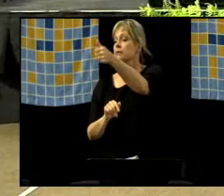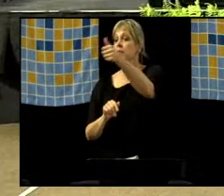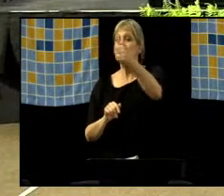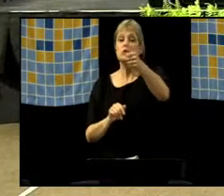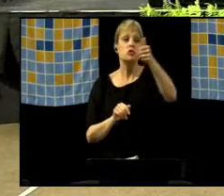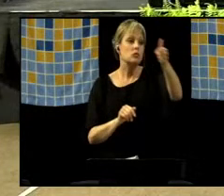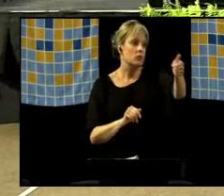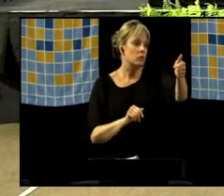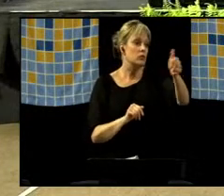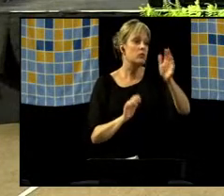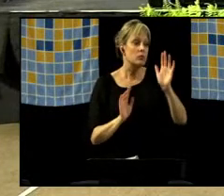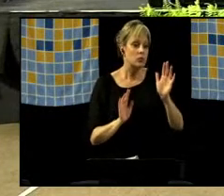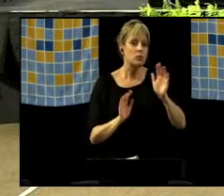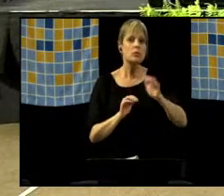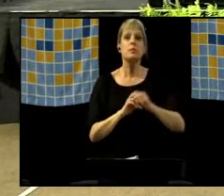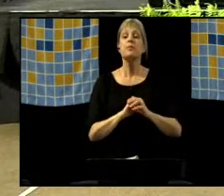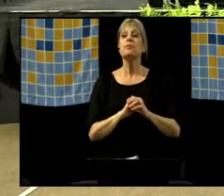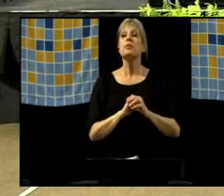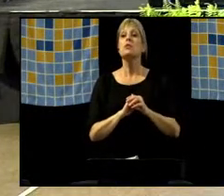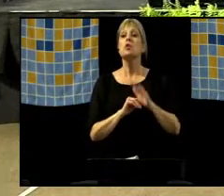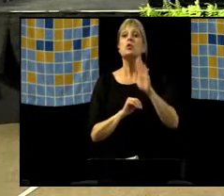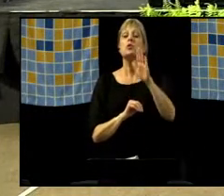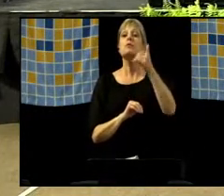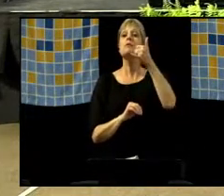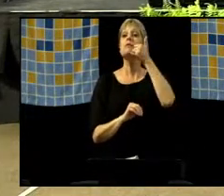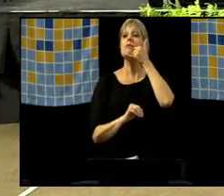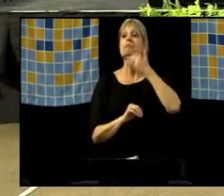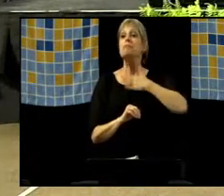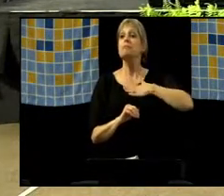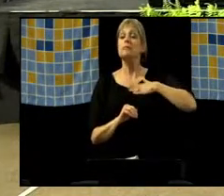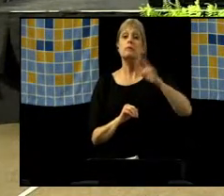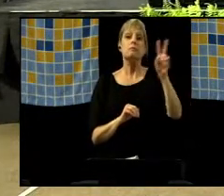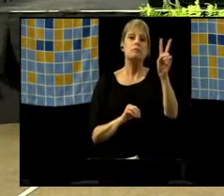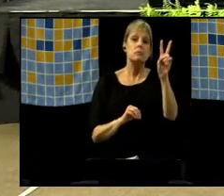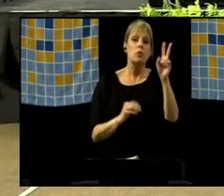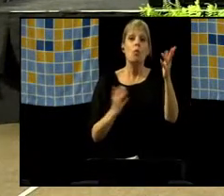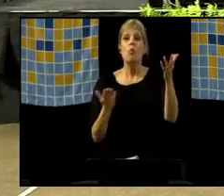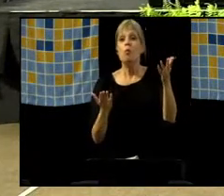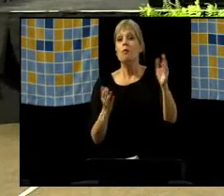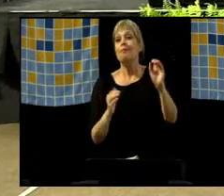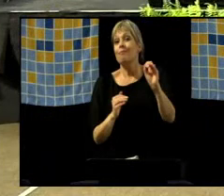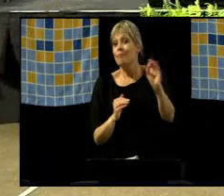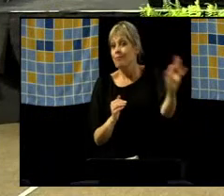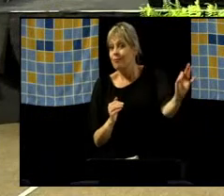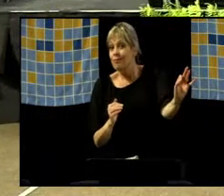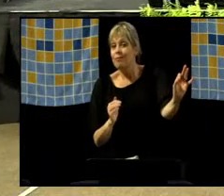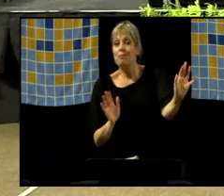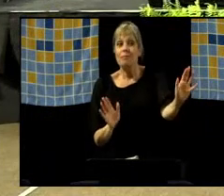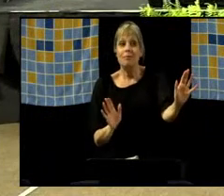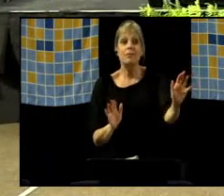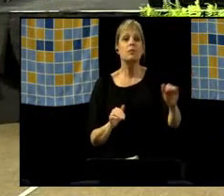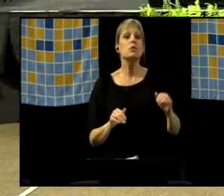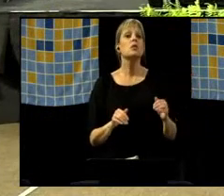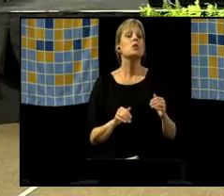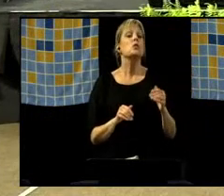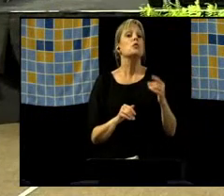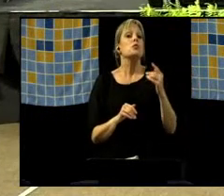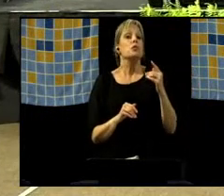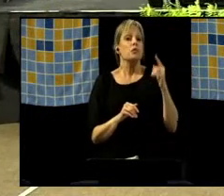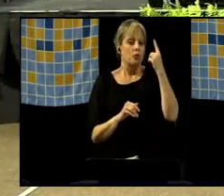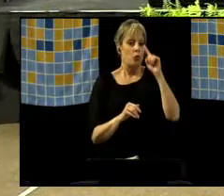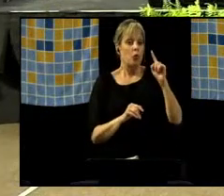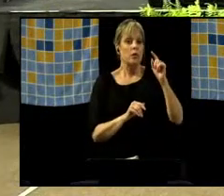their families. Please place your cell phones on vibrate or turn them off completely. During the